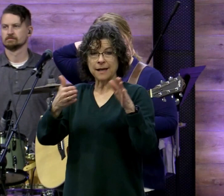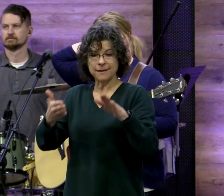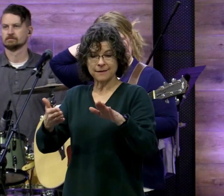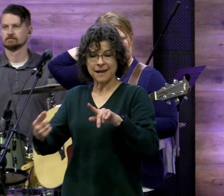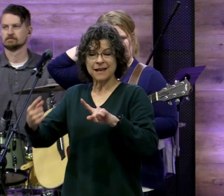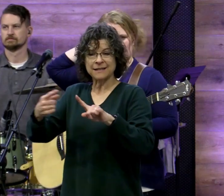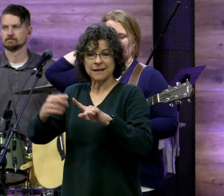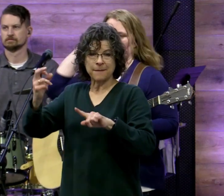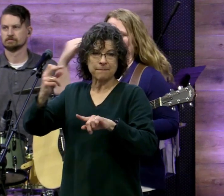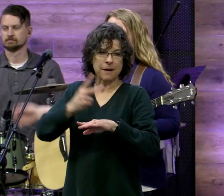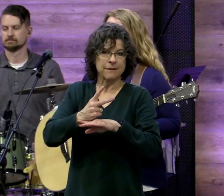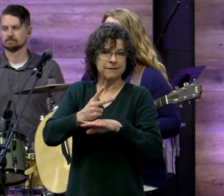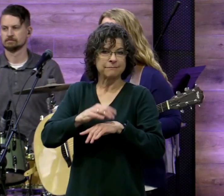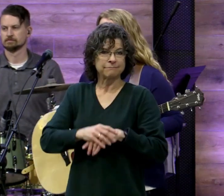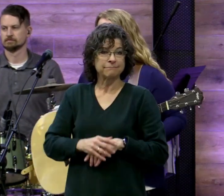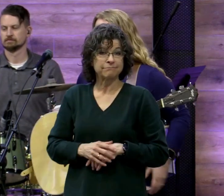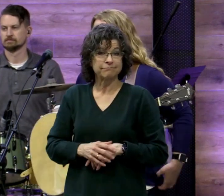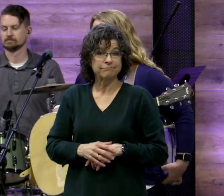comes."